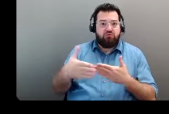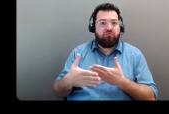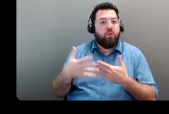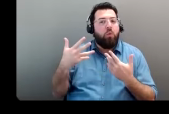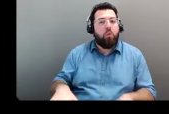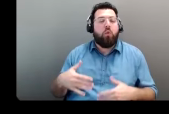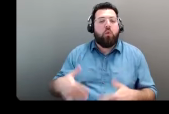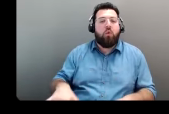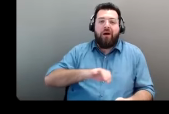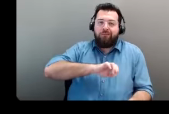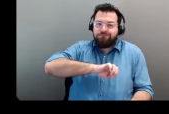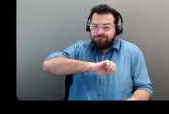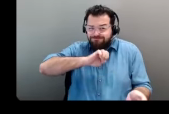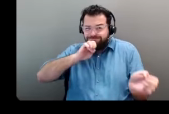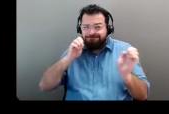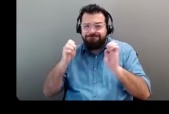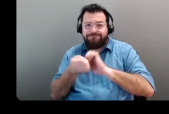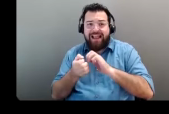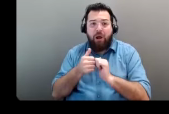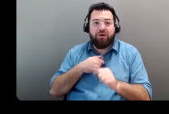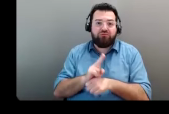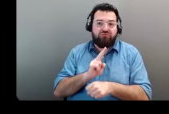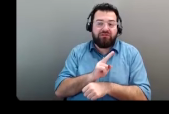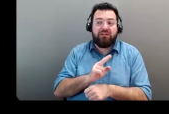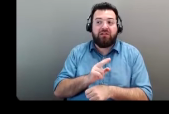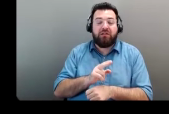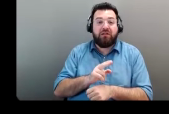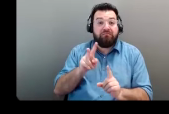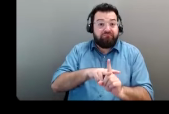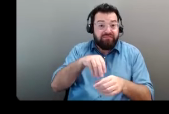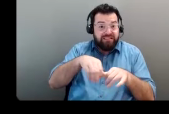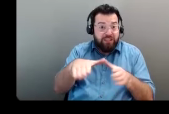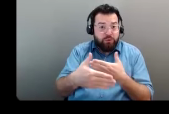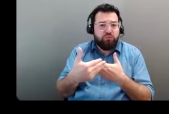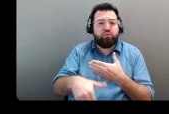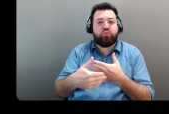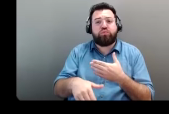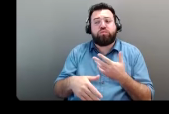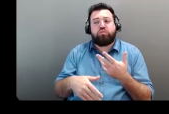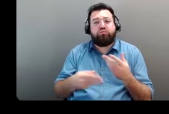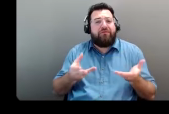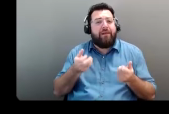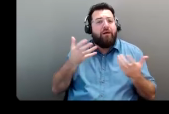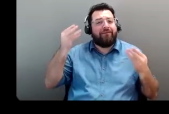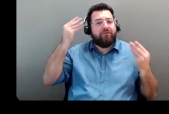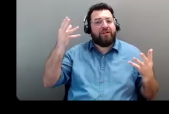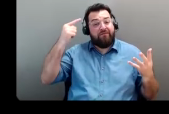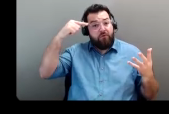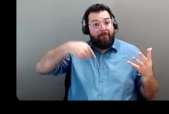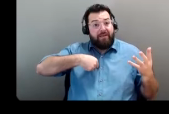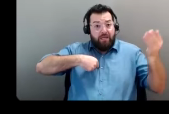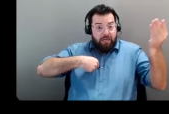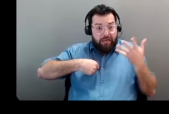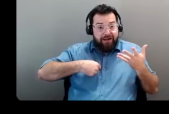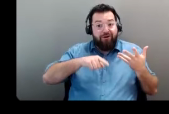so much. And using it in the classroom has been very informative for both my use and